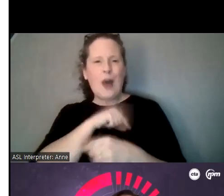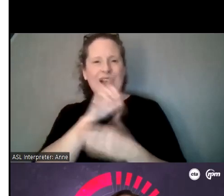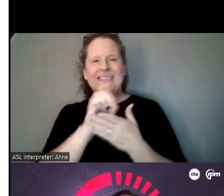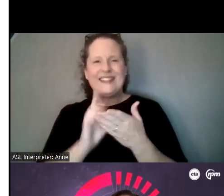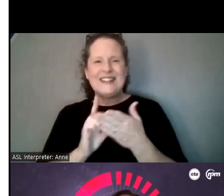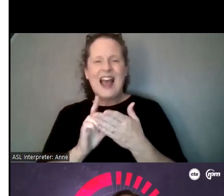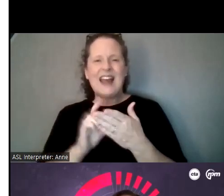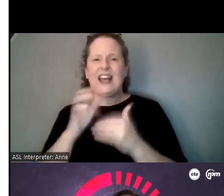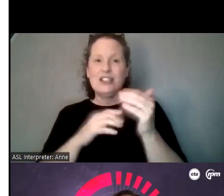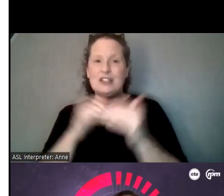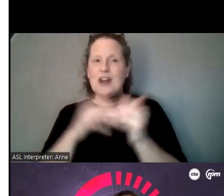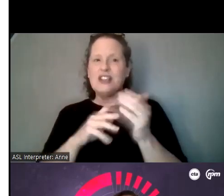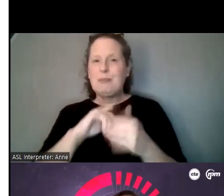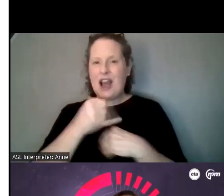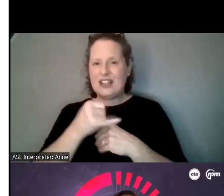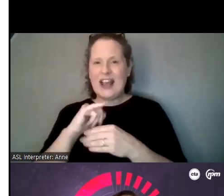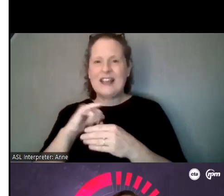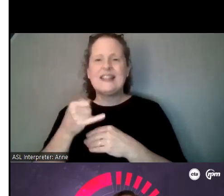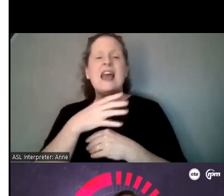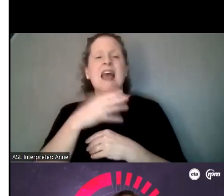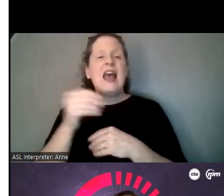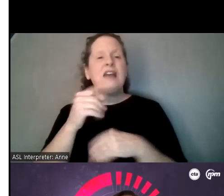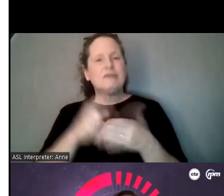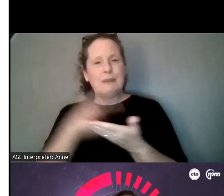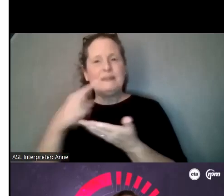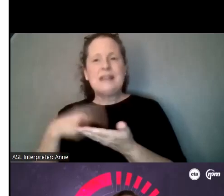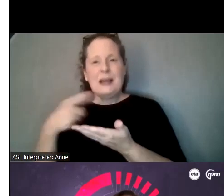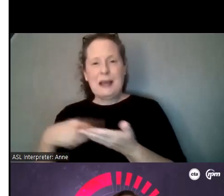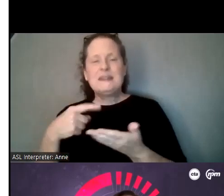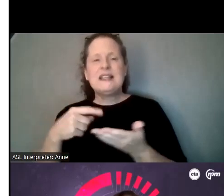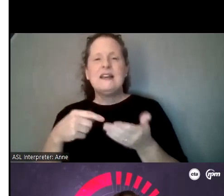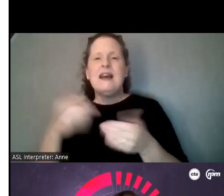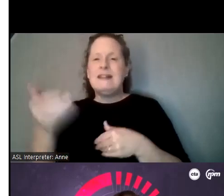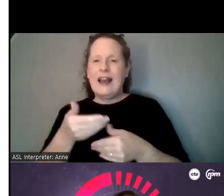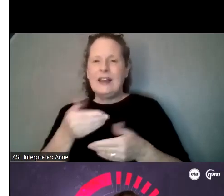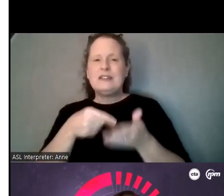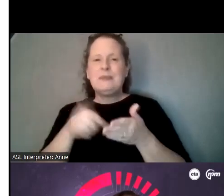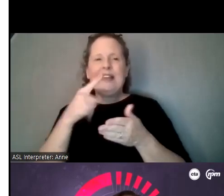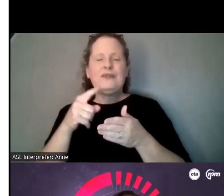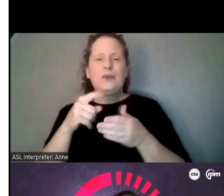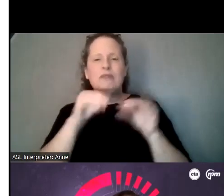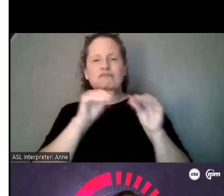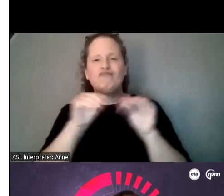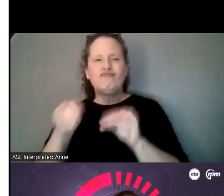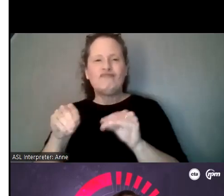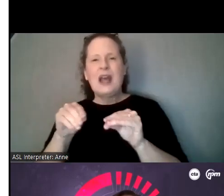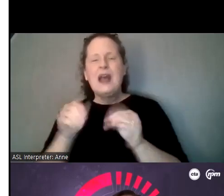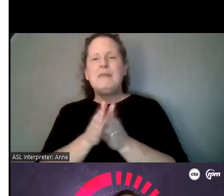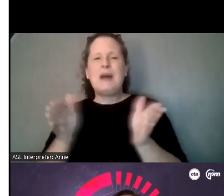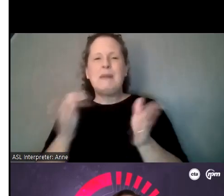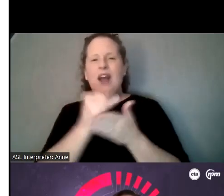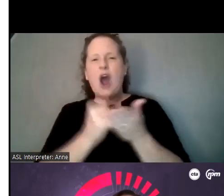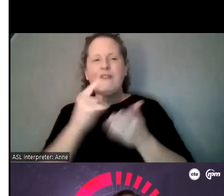and construction projects, and from time to time, commissions and installs public art for CTA riders and